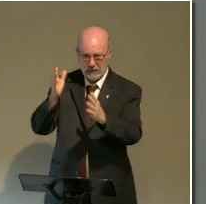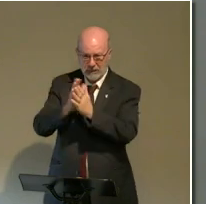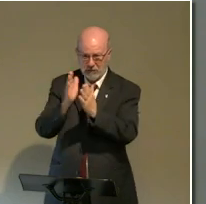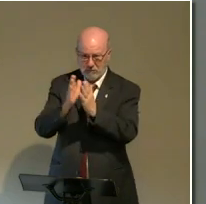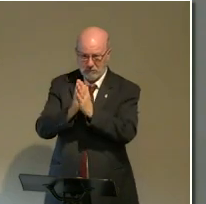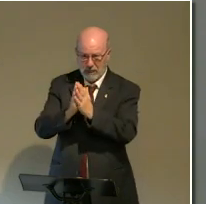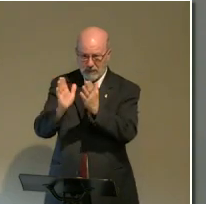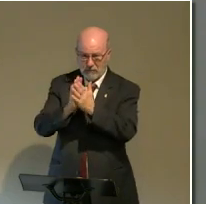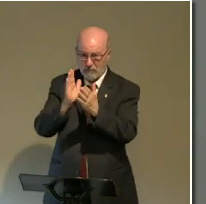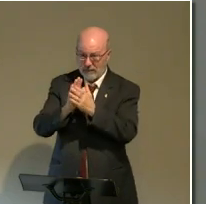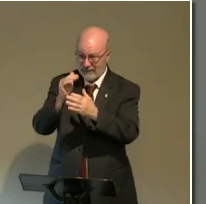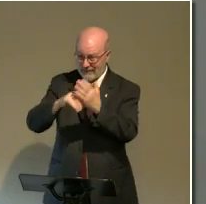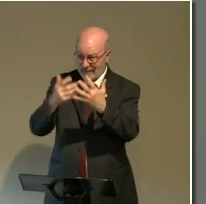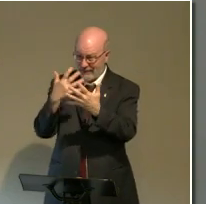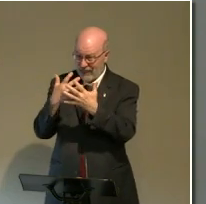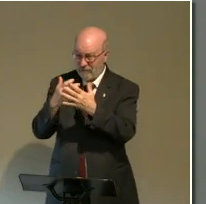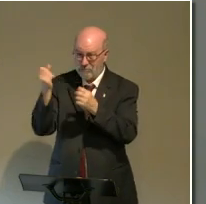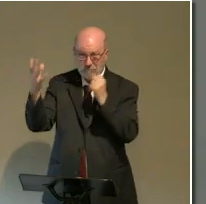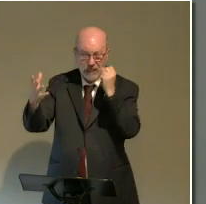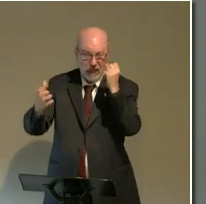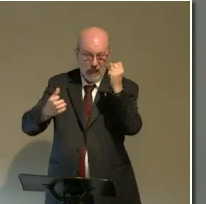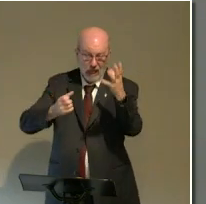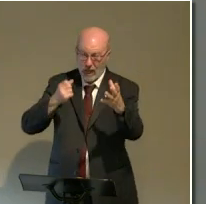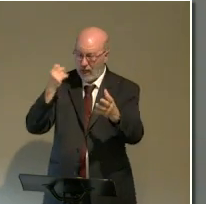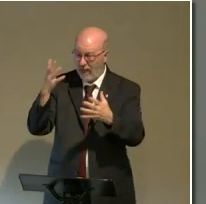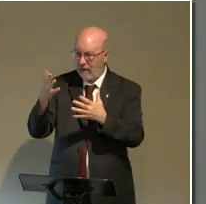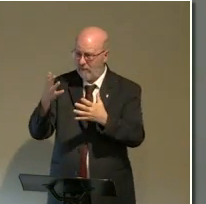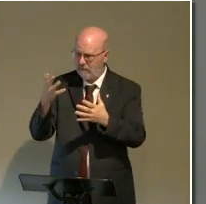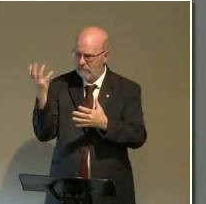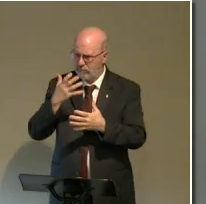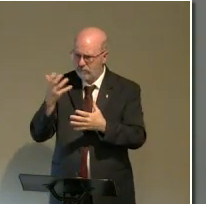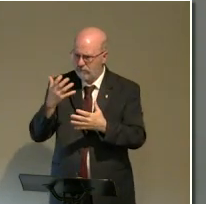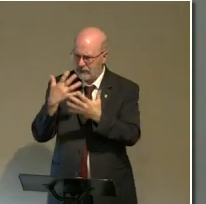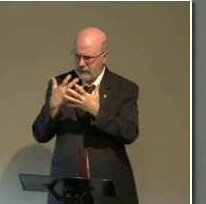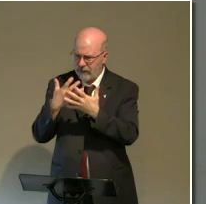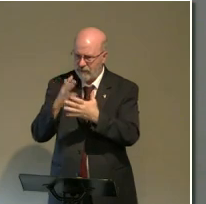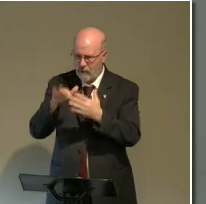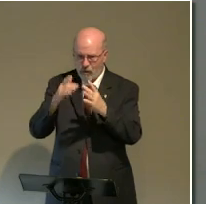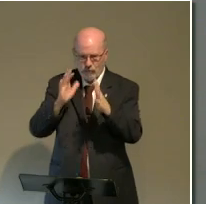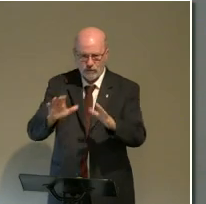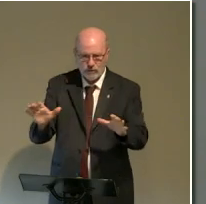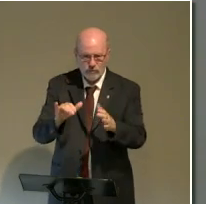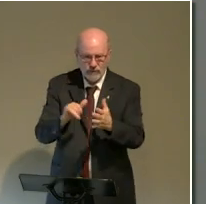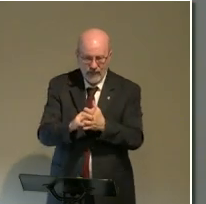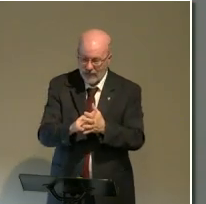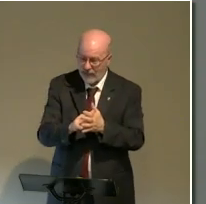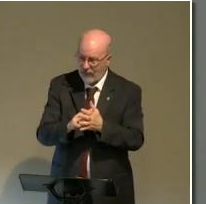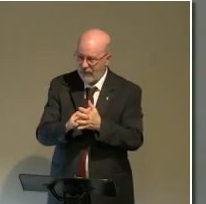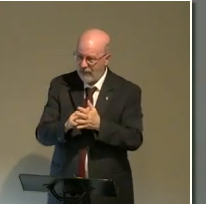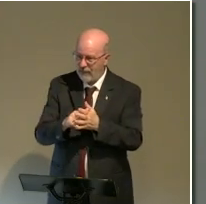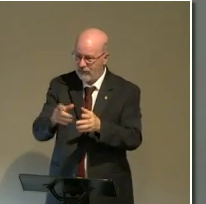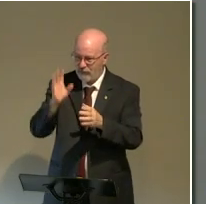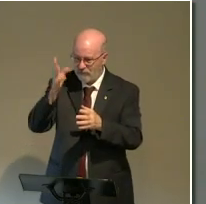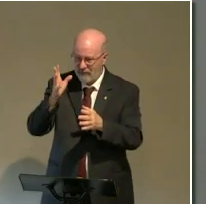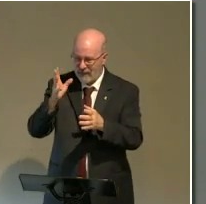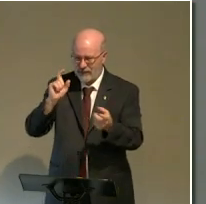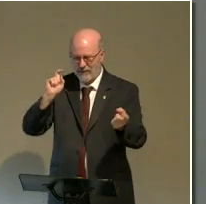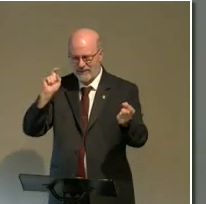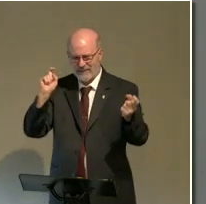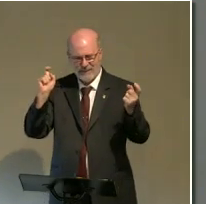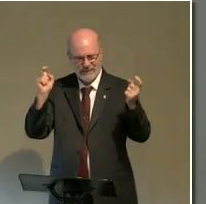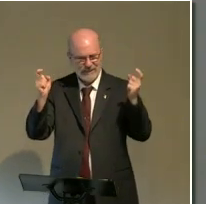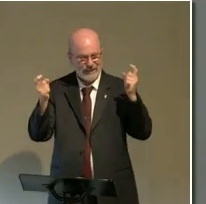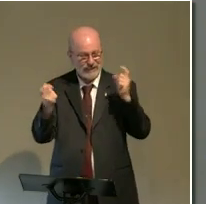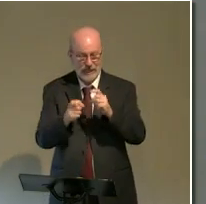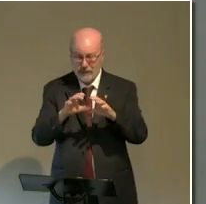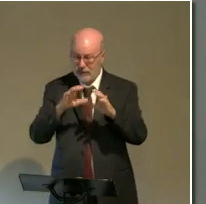praising in jail. That is something, man. If all Christians can do that, could you imagine the change